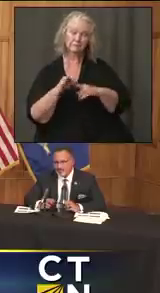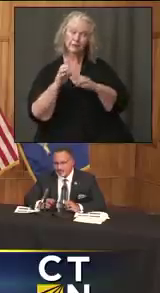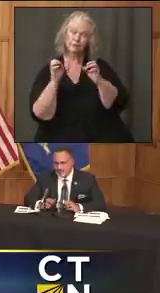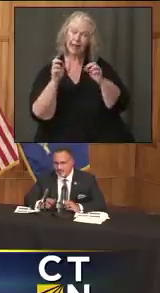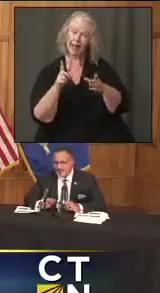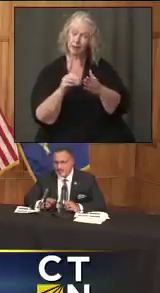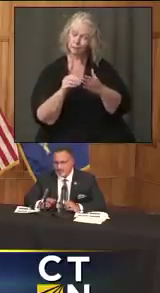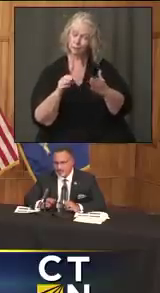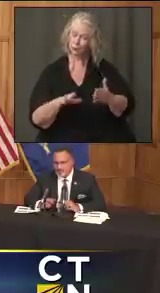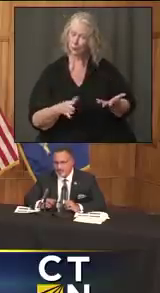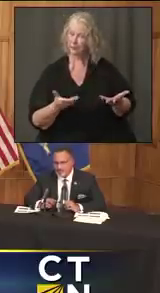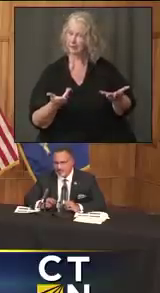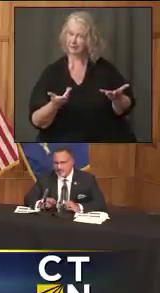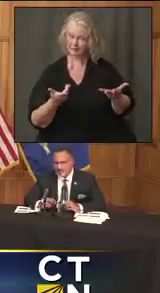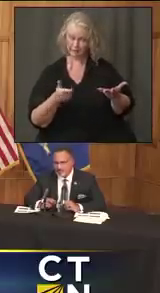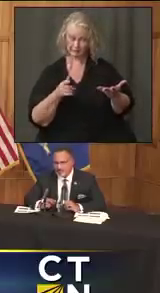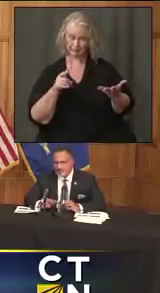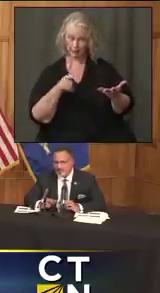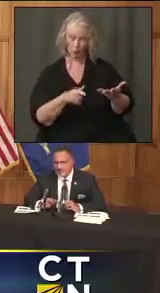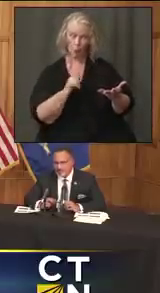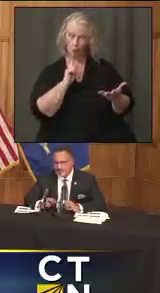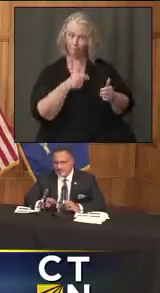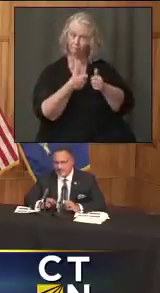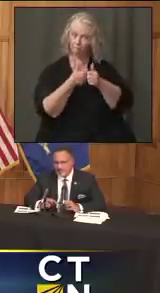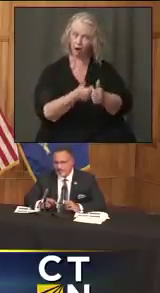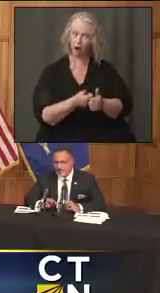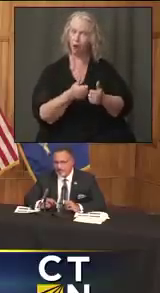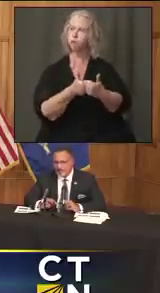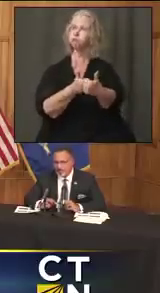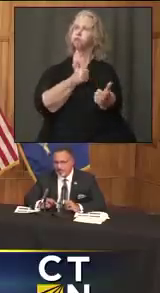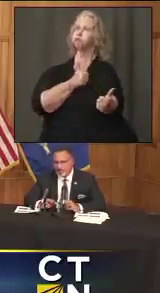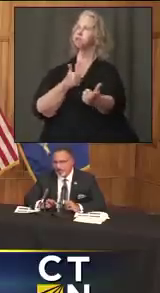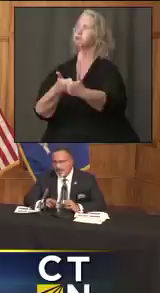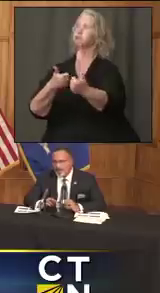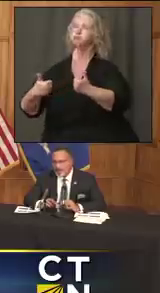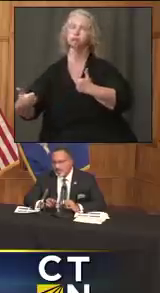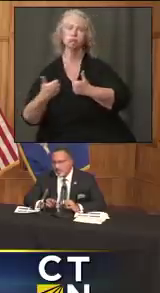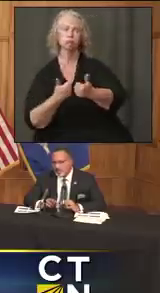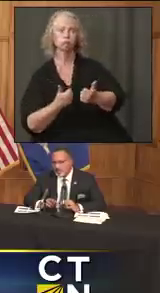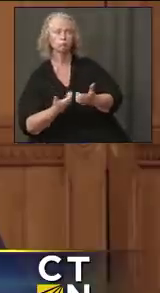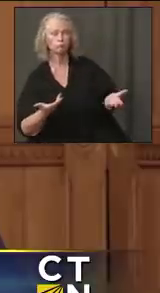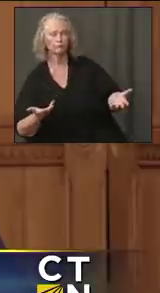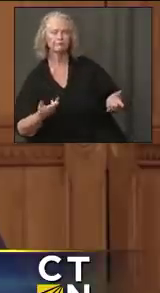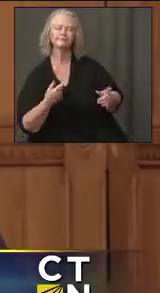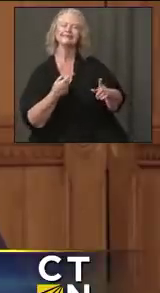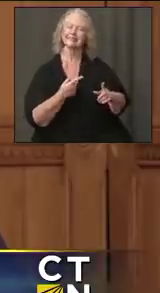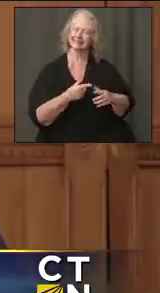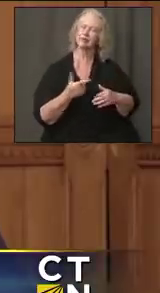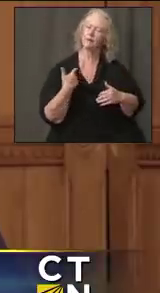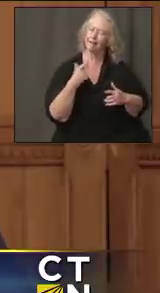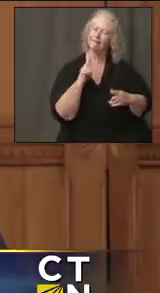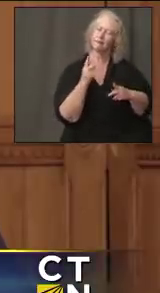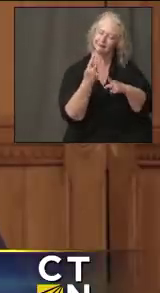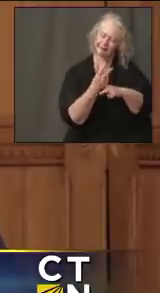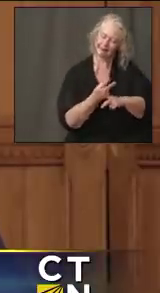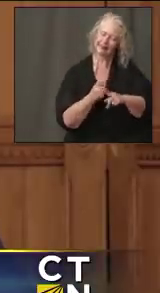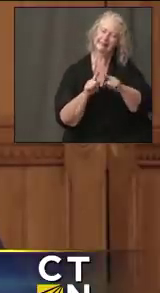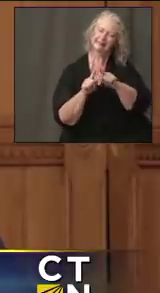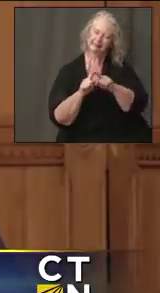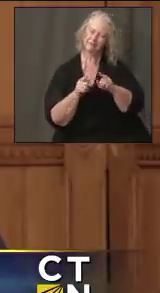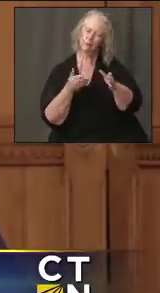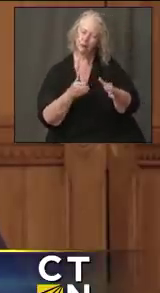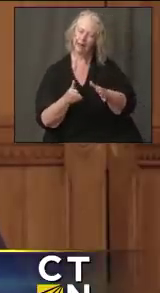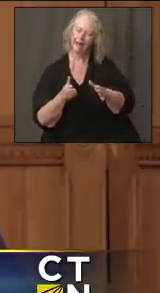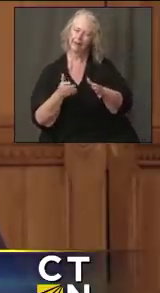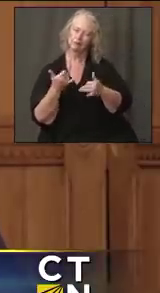not be able to socially distance or even wear the masks? Right. A combination of mitigation strategies is the best